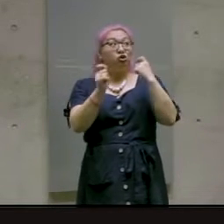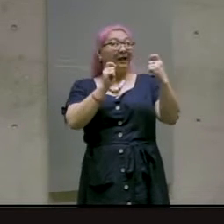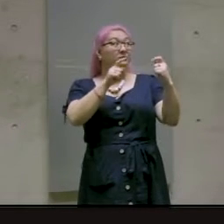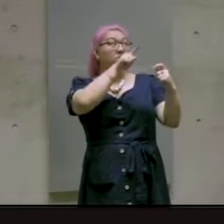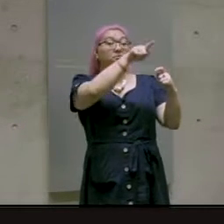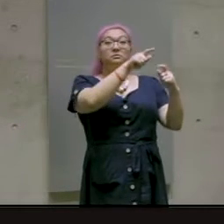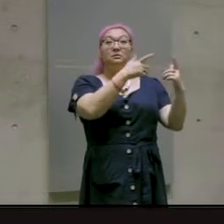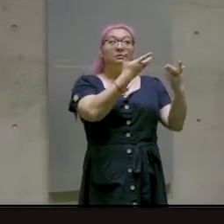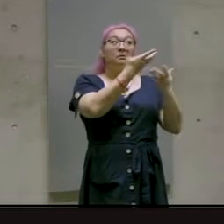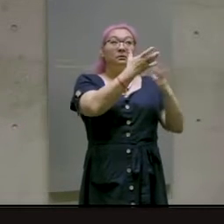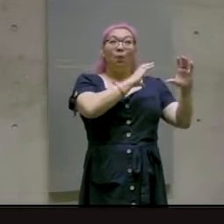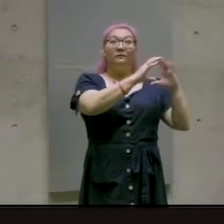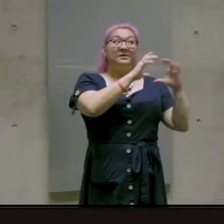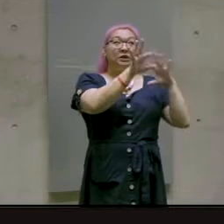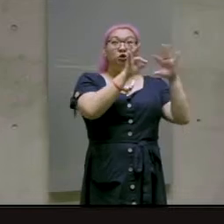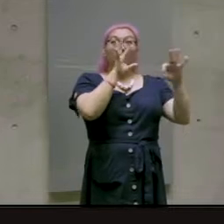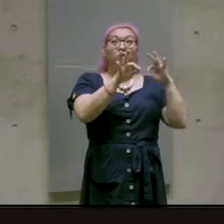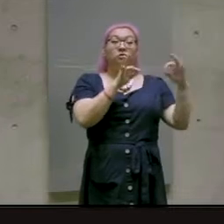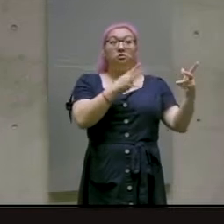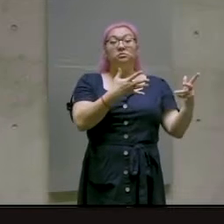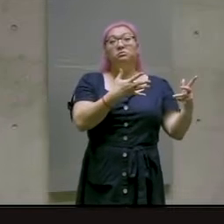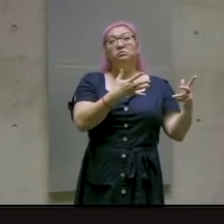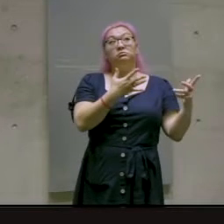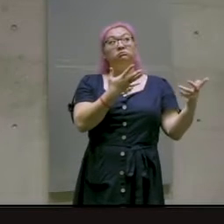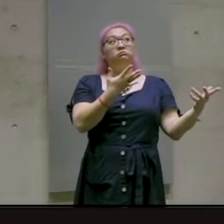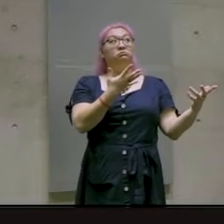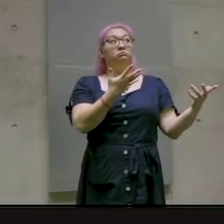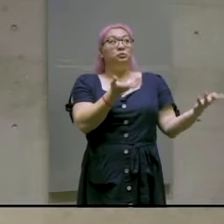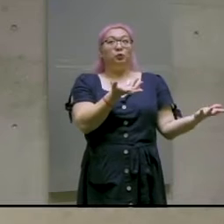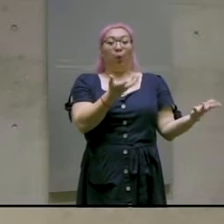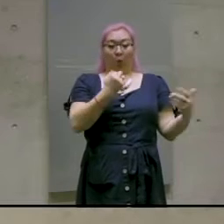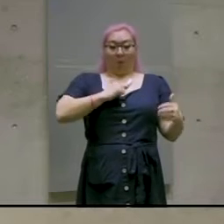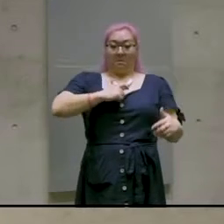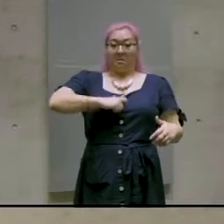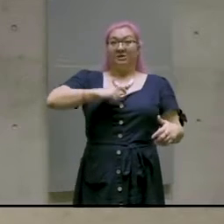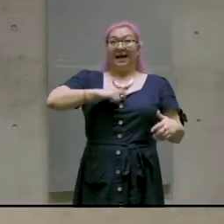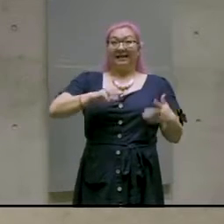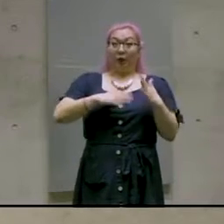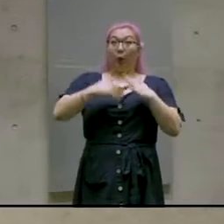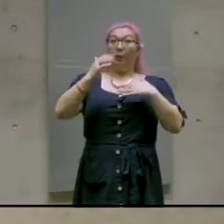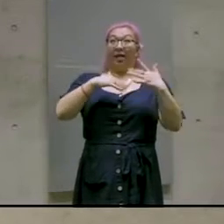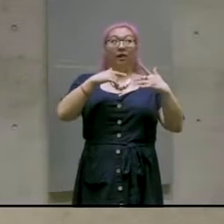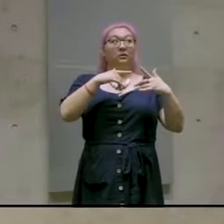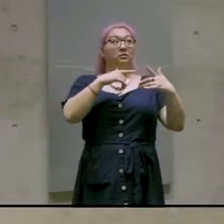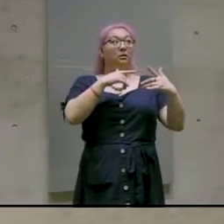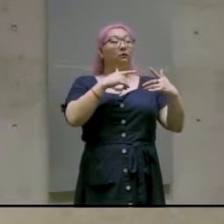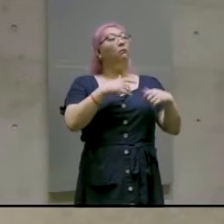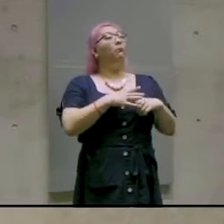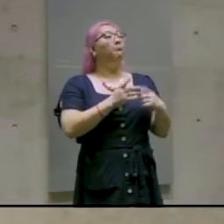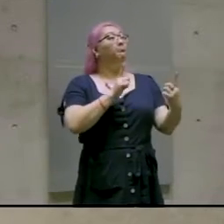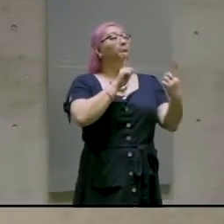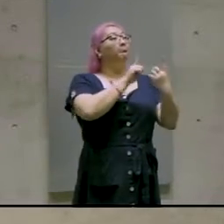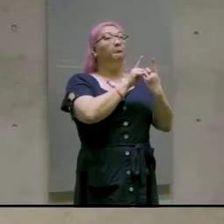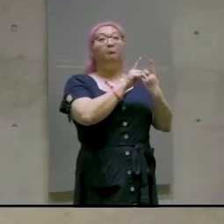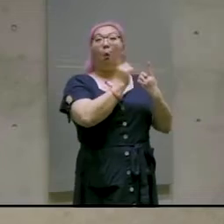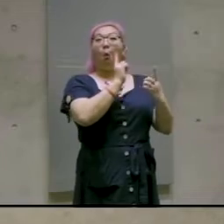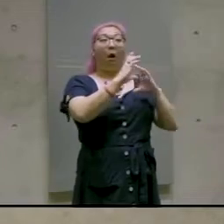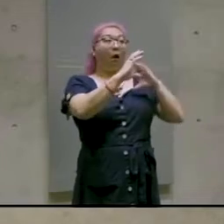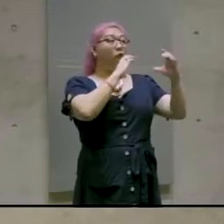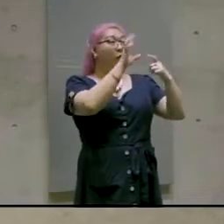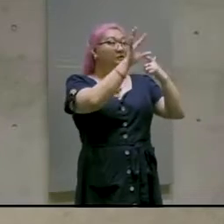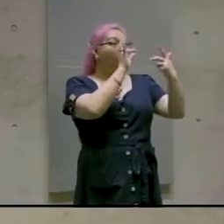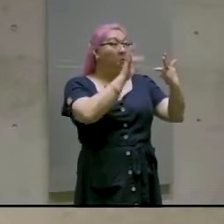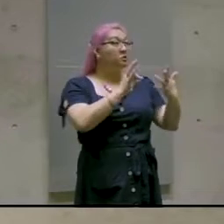how you interact with people will be very determined by the personality you've built for your character. Likewise, non-player characters in the game have different